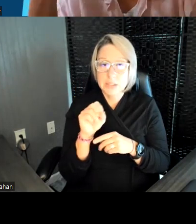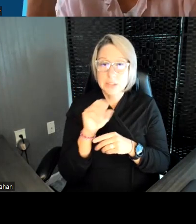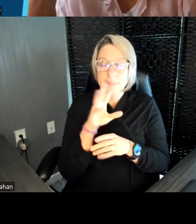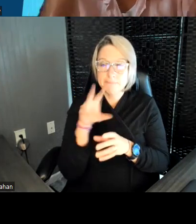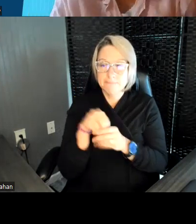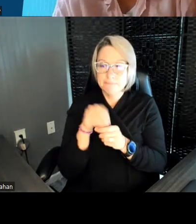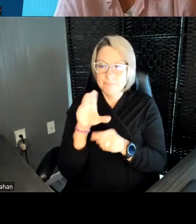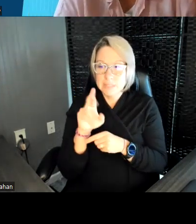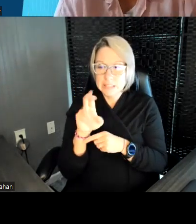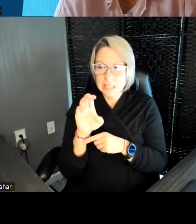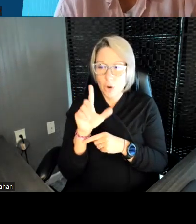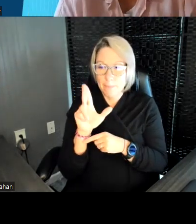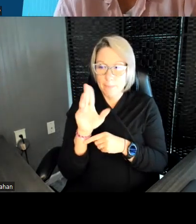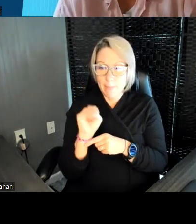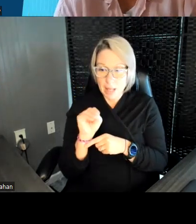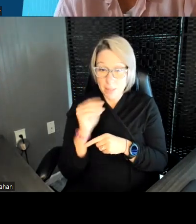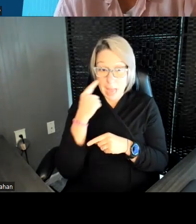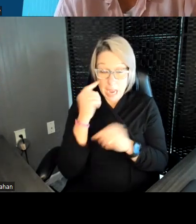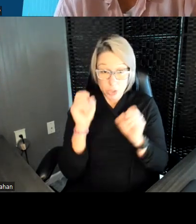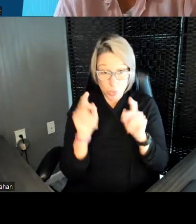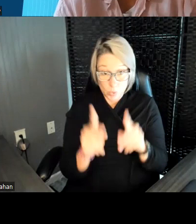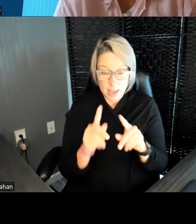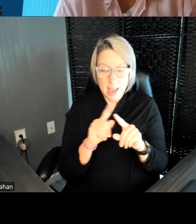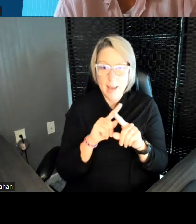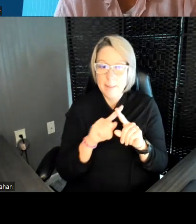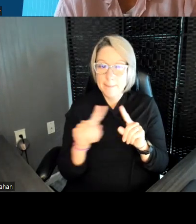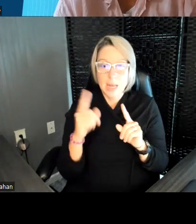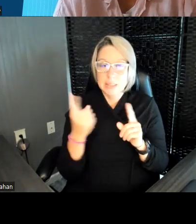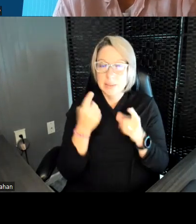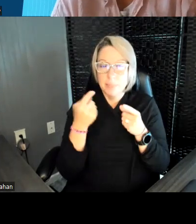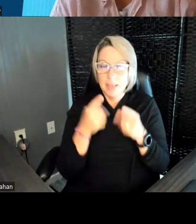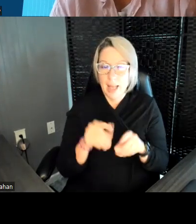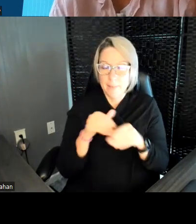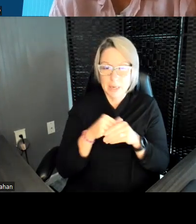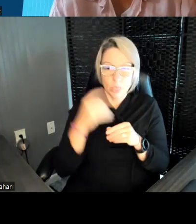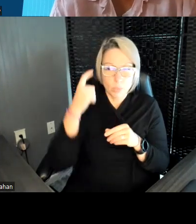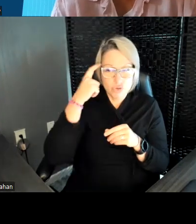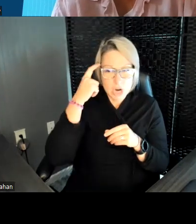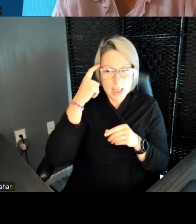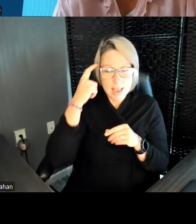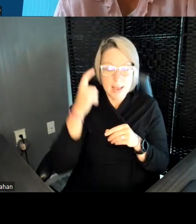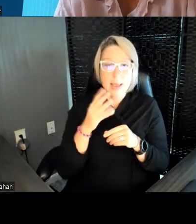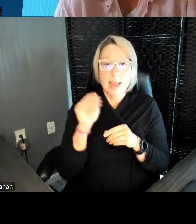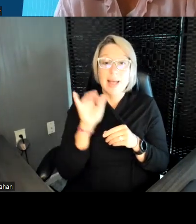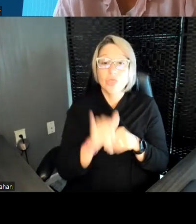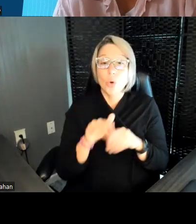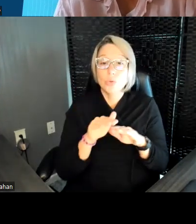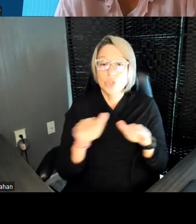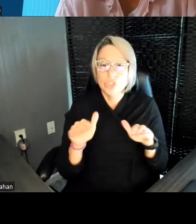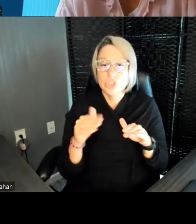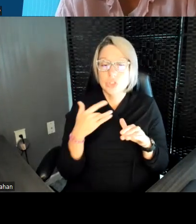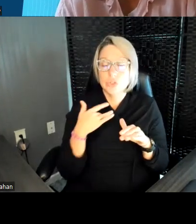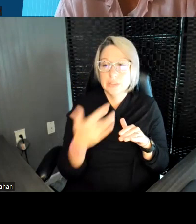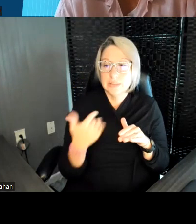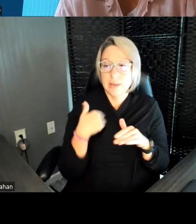okay, but we have nystagmus due to something happened in the cerebellum. And these are kids who often have ataxia, so they have